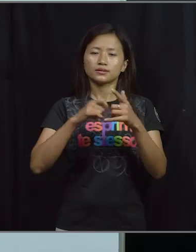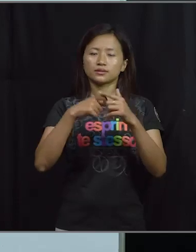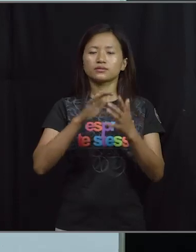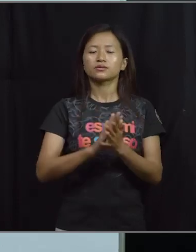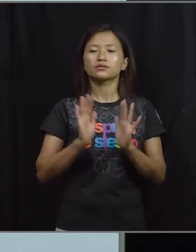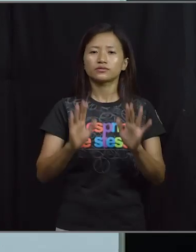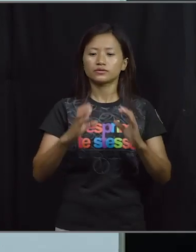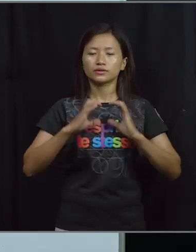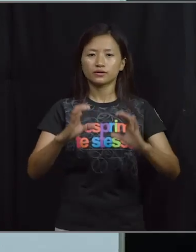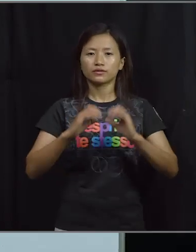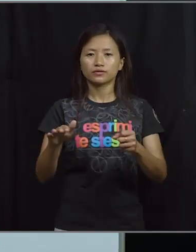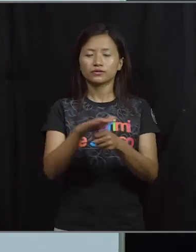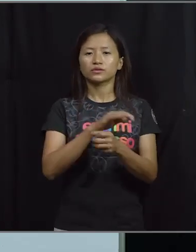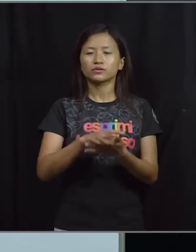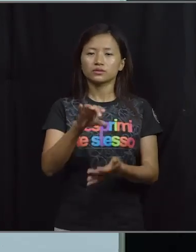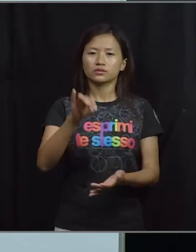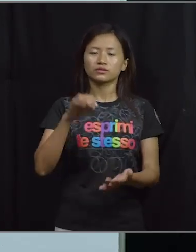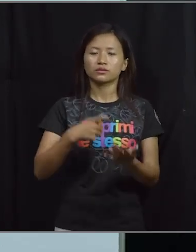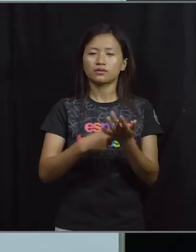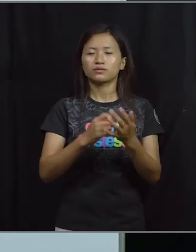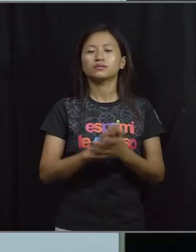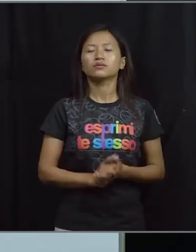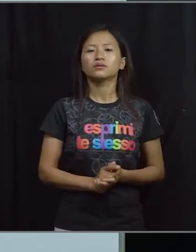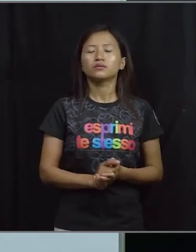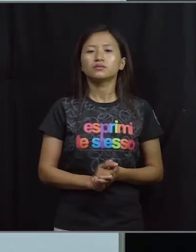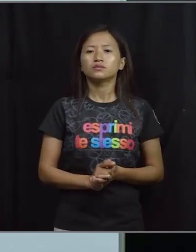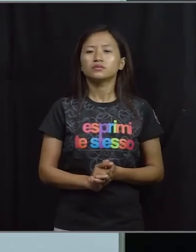needs to be very careful in taking risk. And